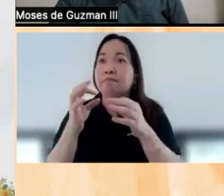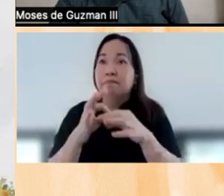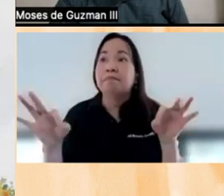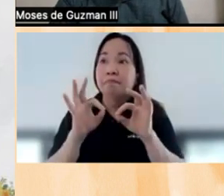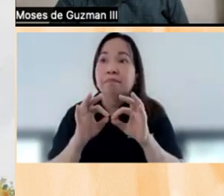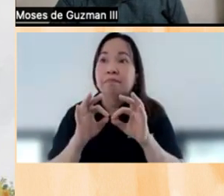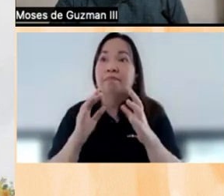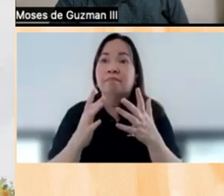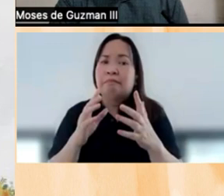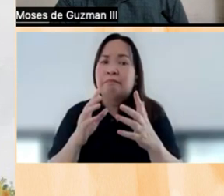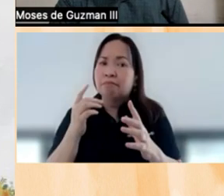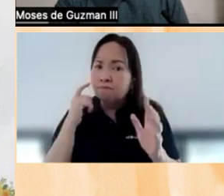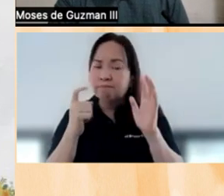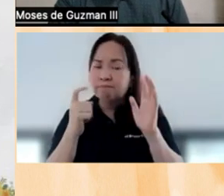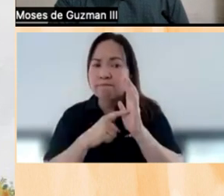to help.